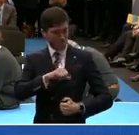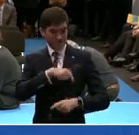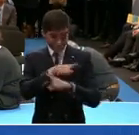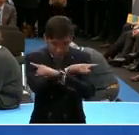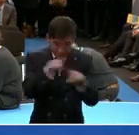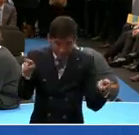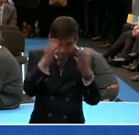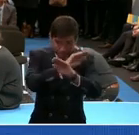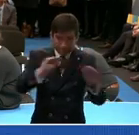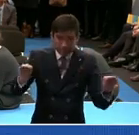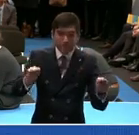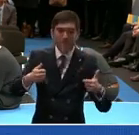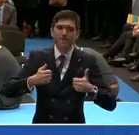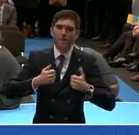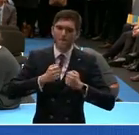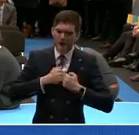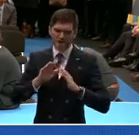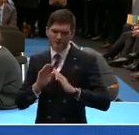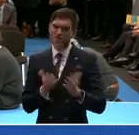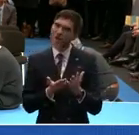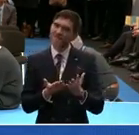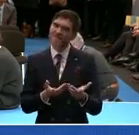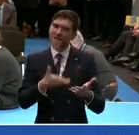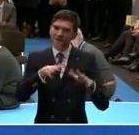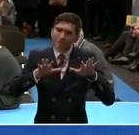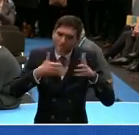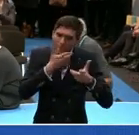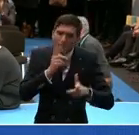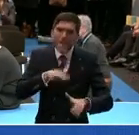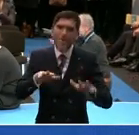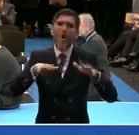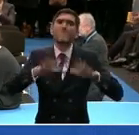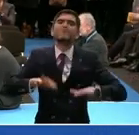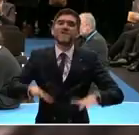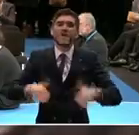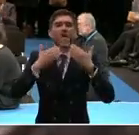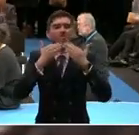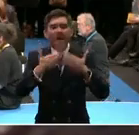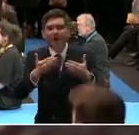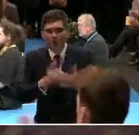and that is my service to the people of Britain. Thank you.